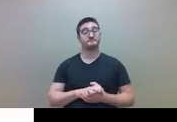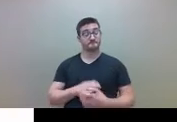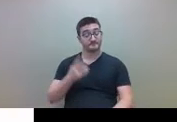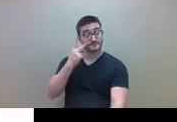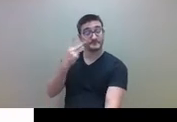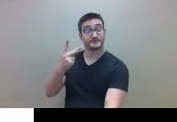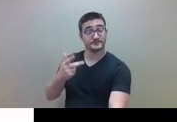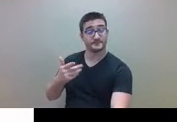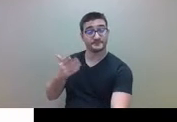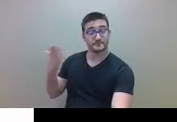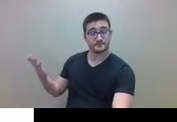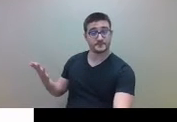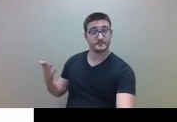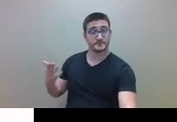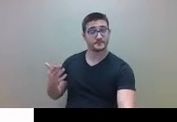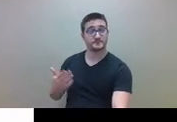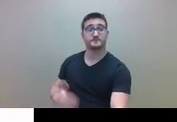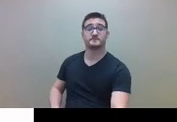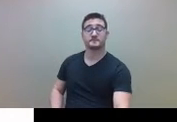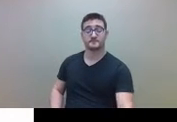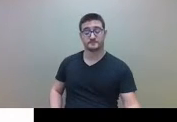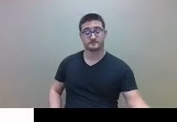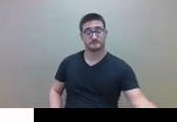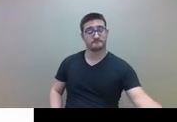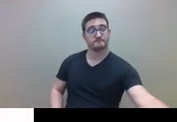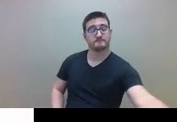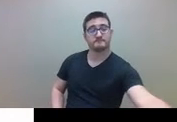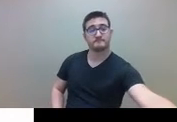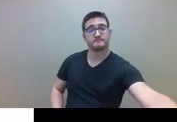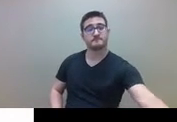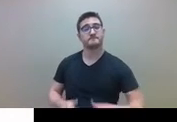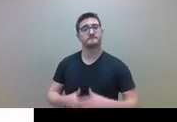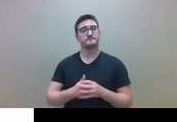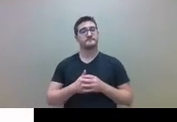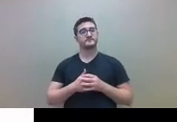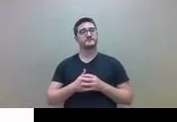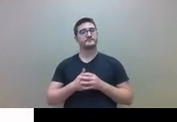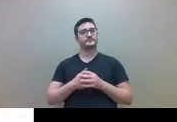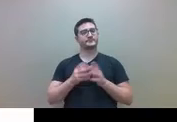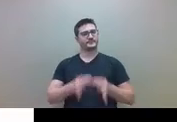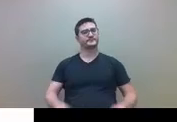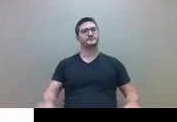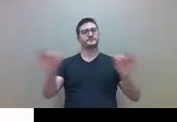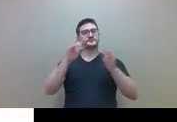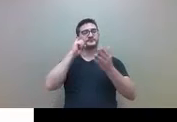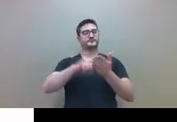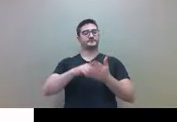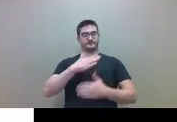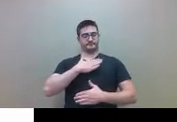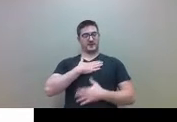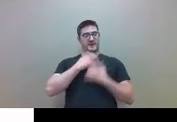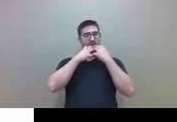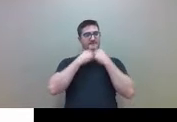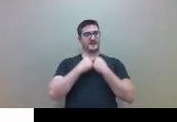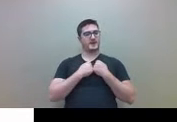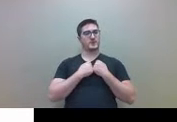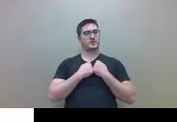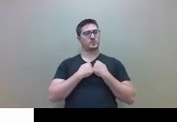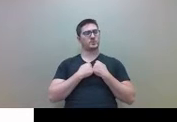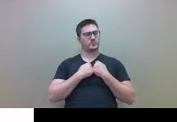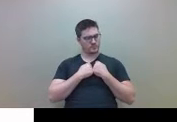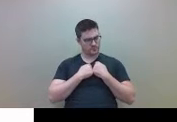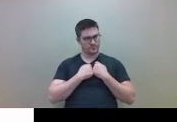So again, it's placing value, true value on the self on our journey to wellness.